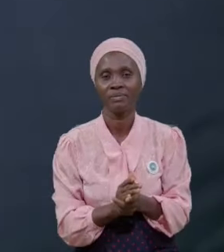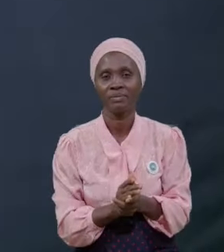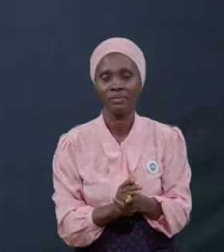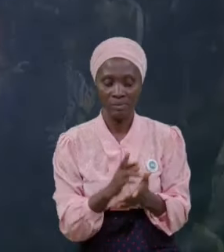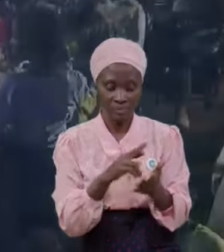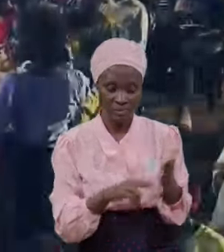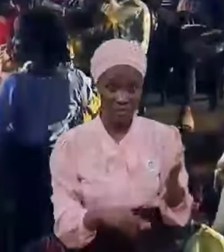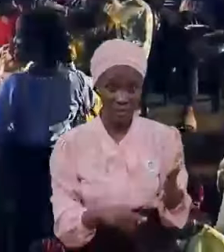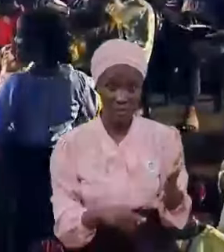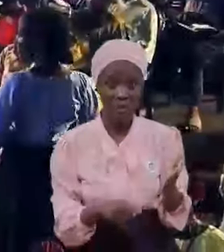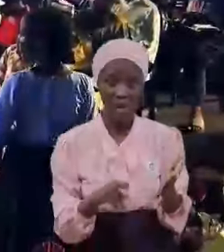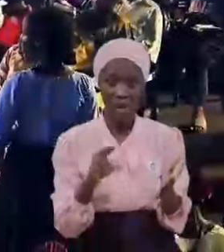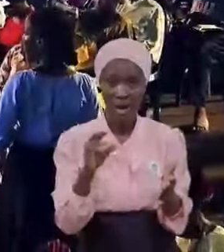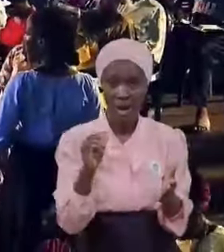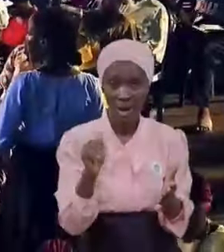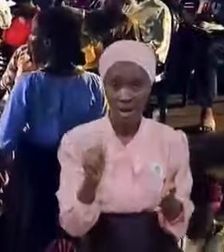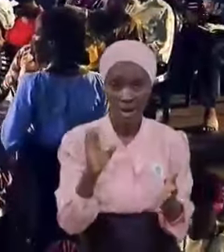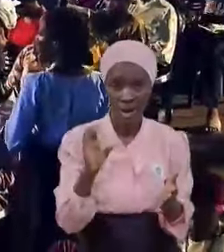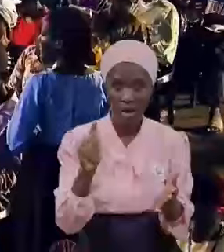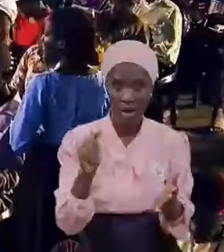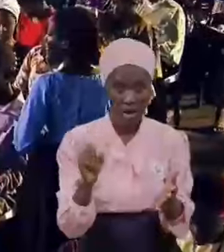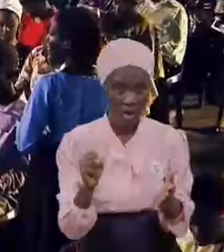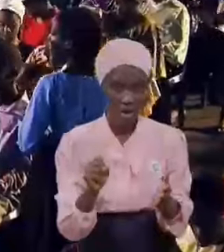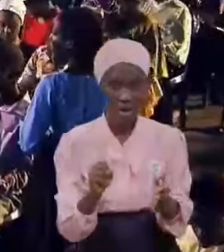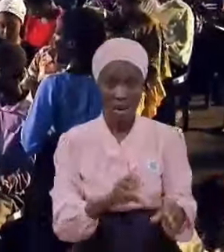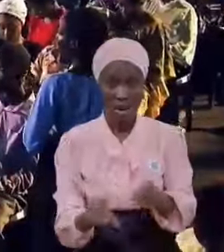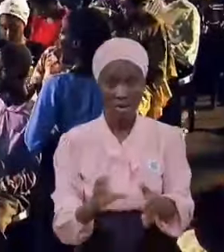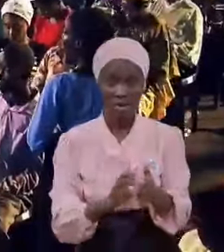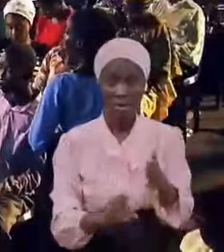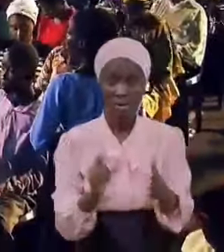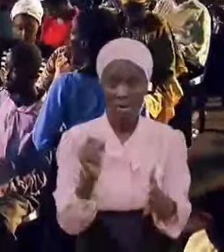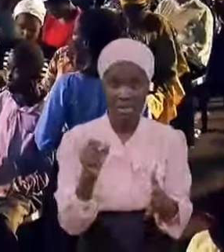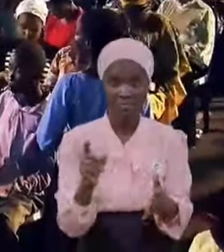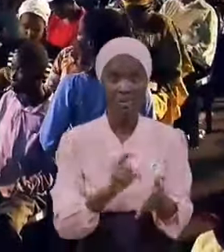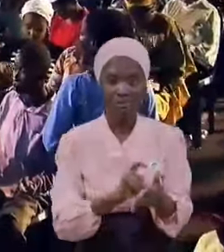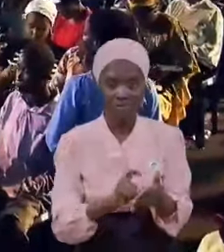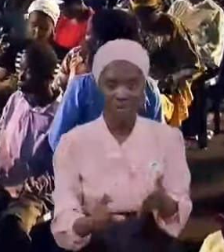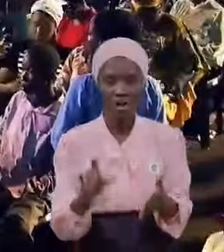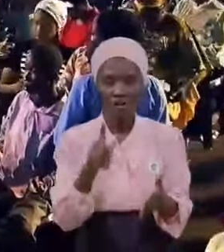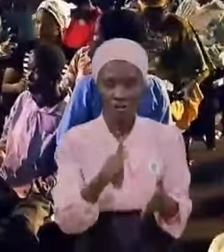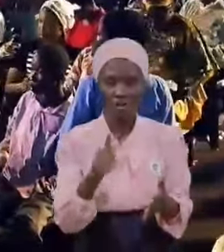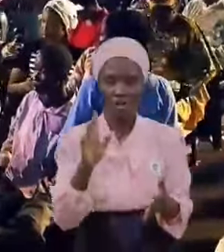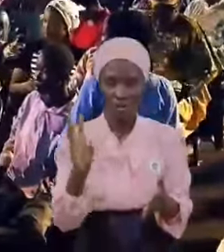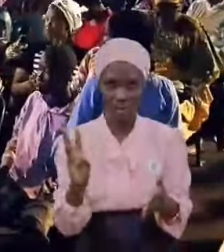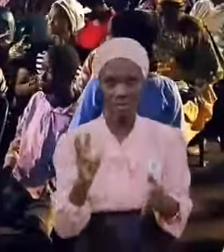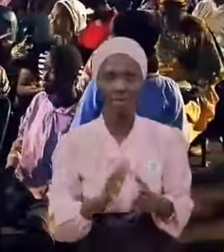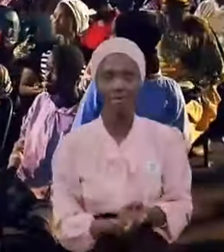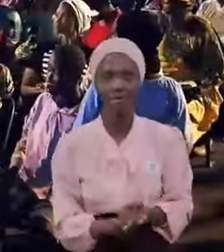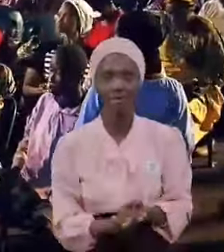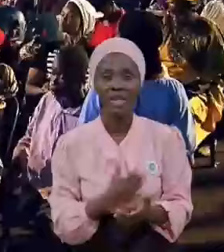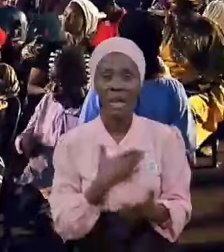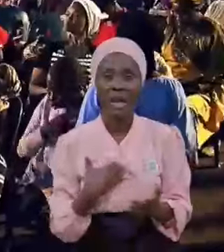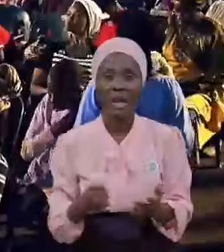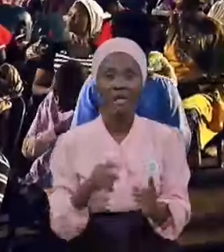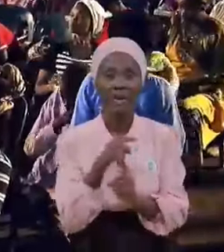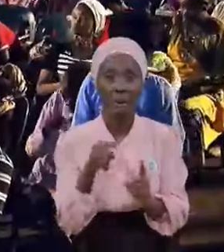verse 26. Acts 11, verse 26. And when he, Barnabas, had